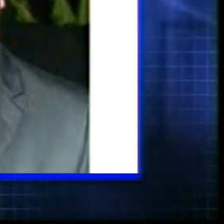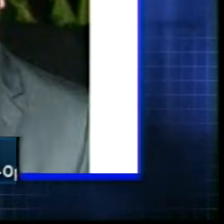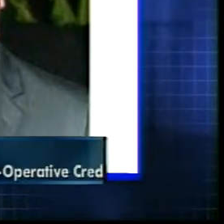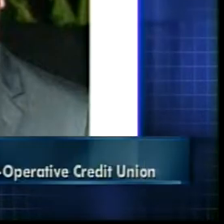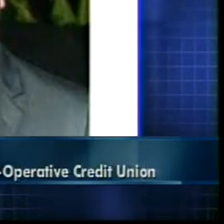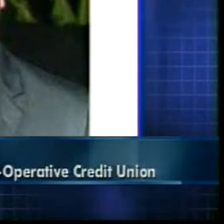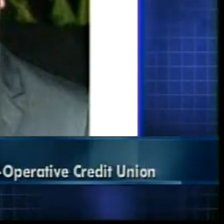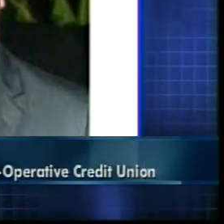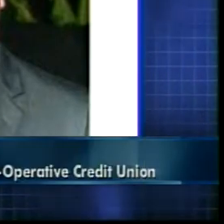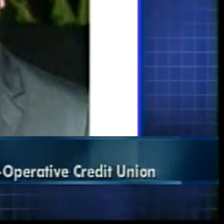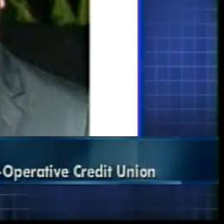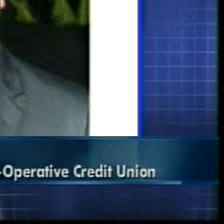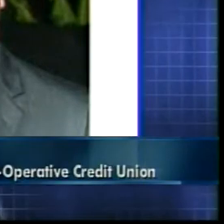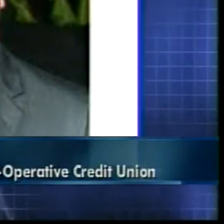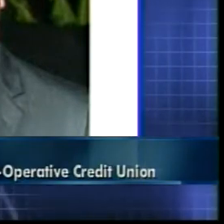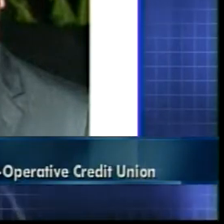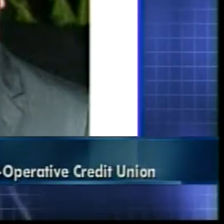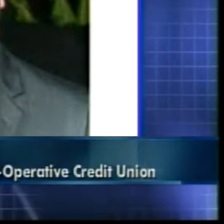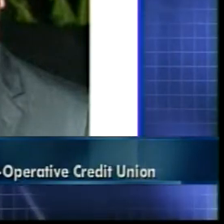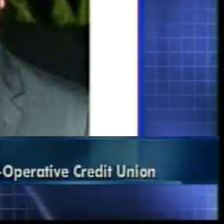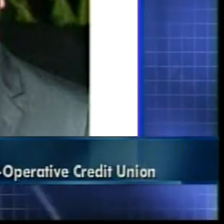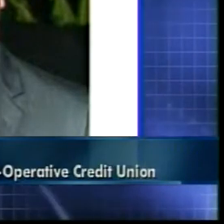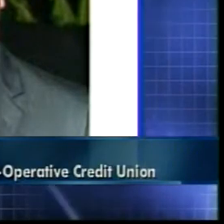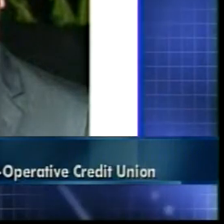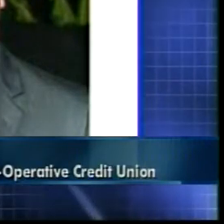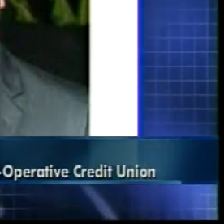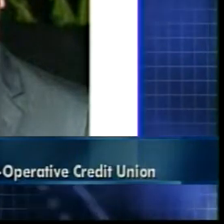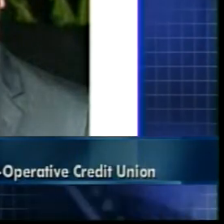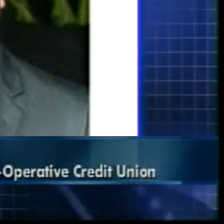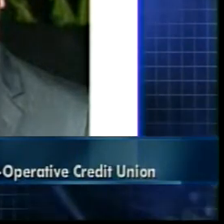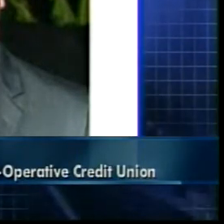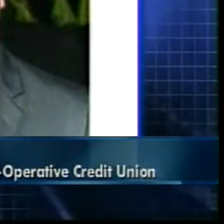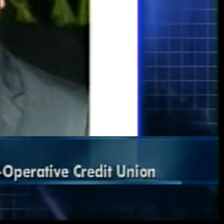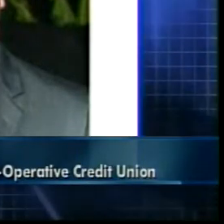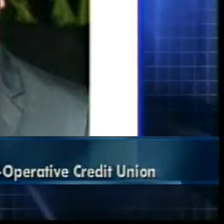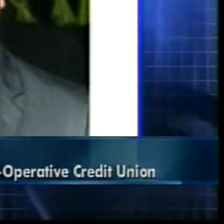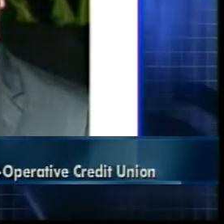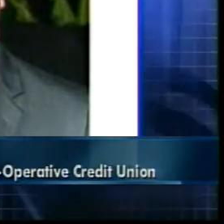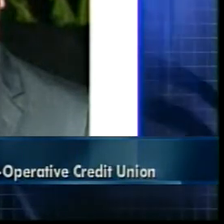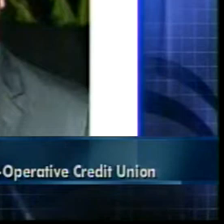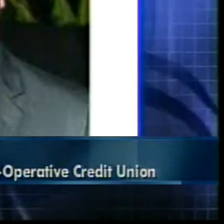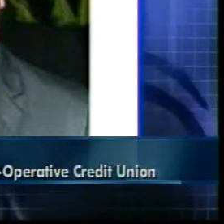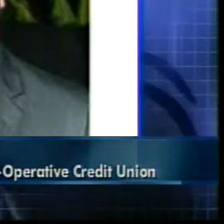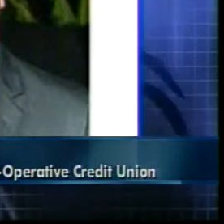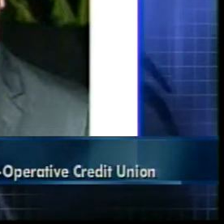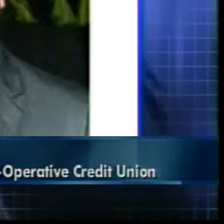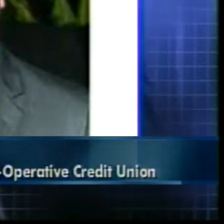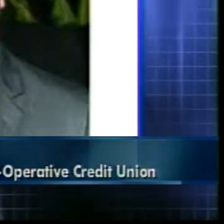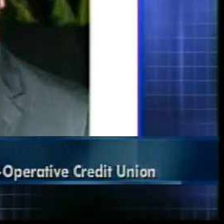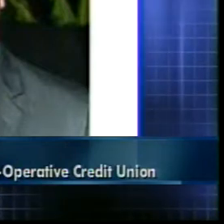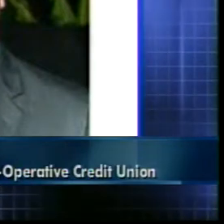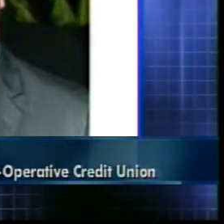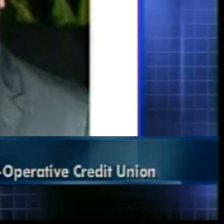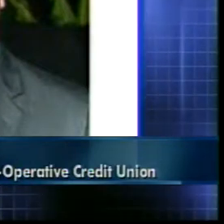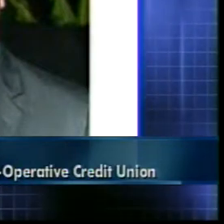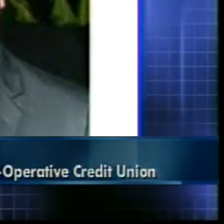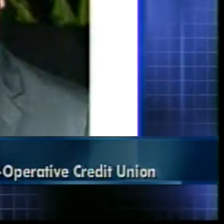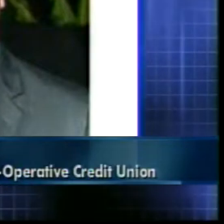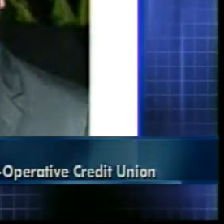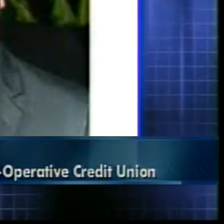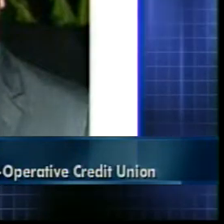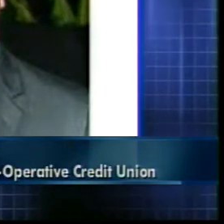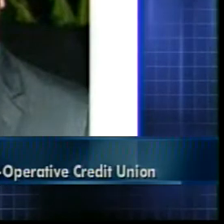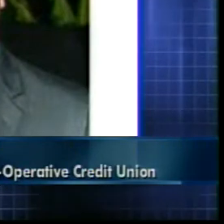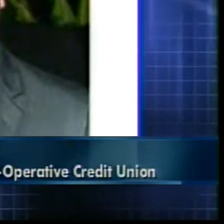into negotiations with a number of suppliers that bring value to our products and services. But in